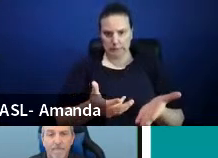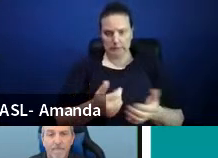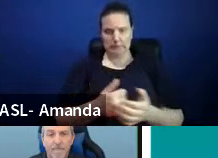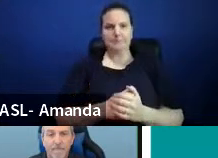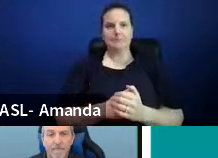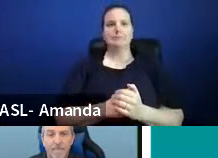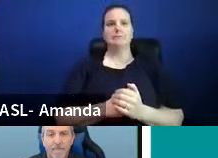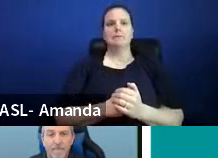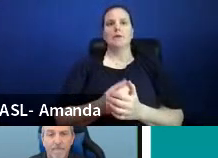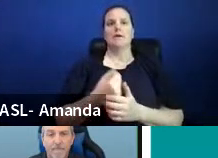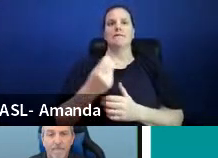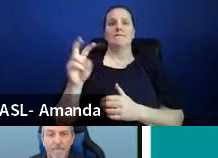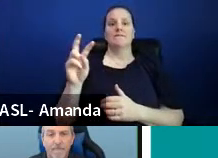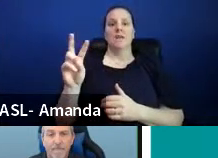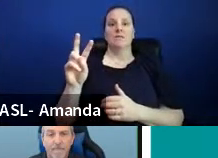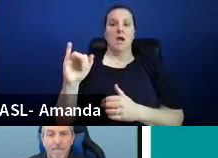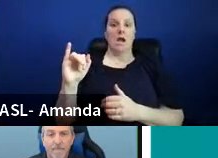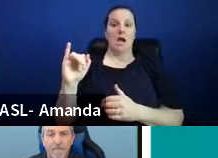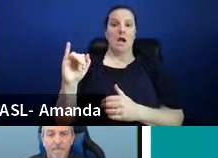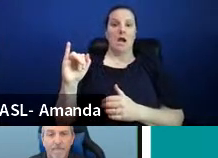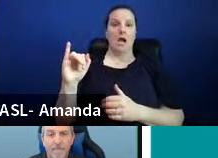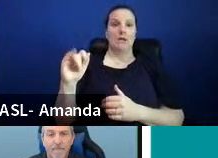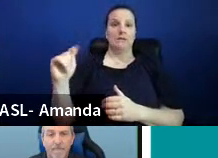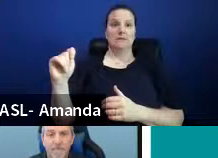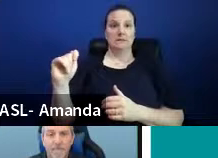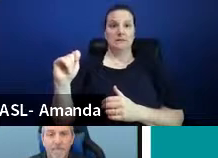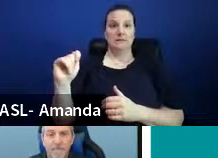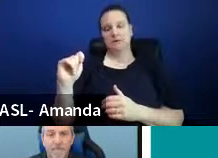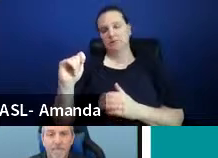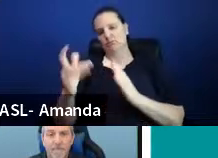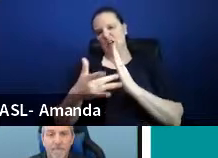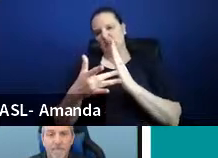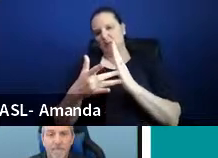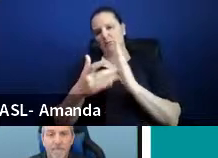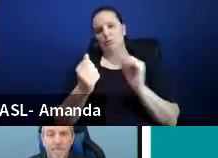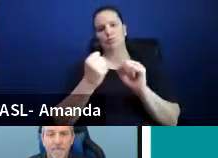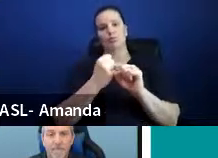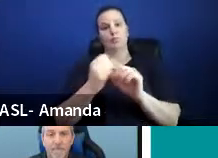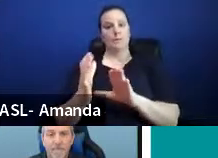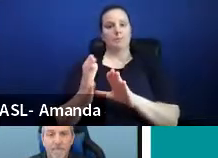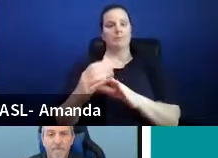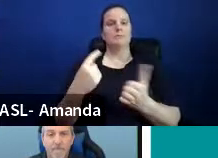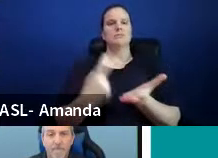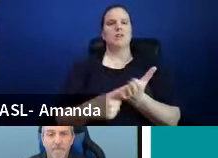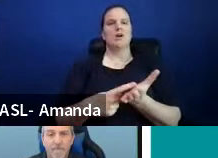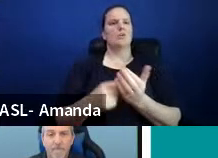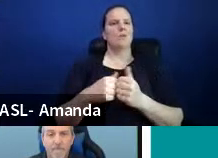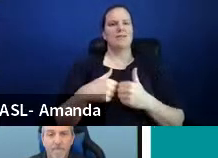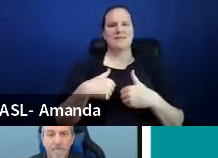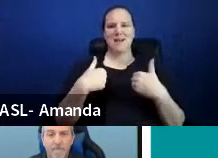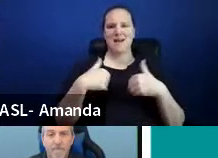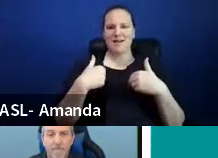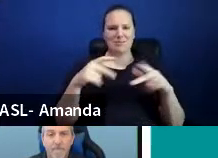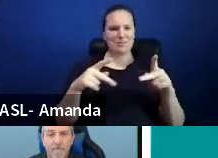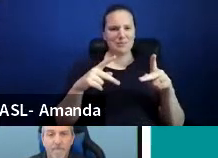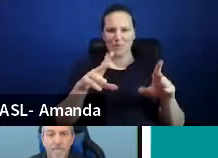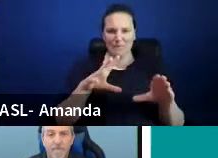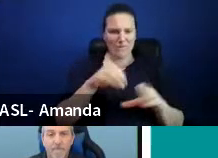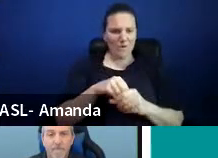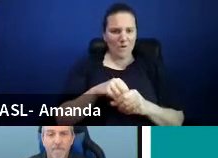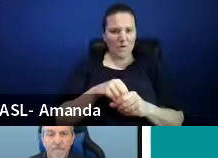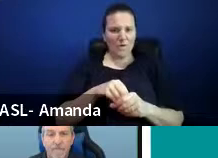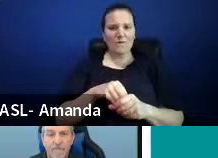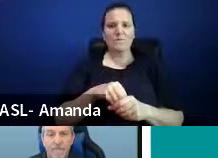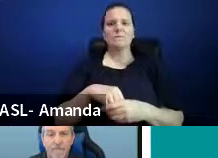at Vancouver IT Prep, talking to young folks about getting involved